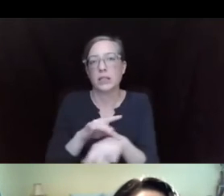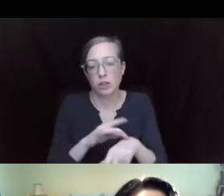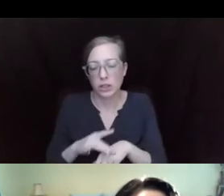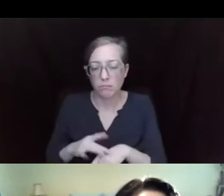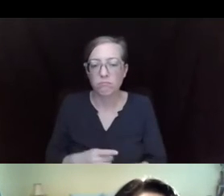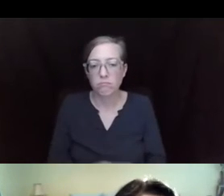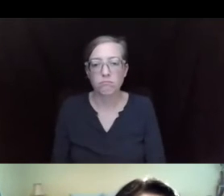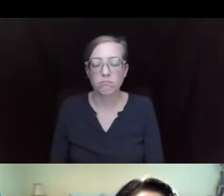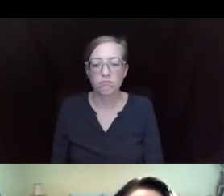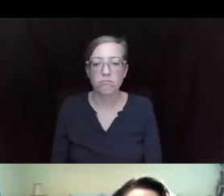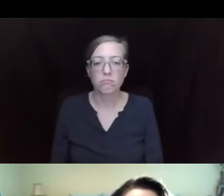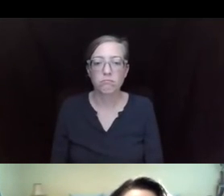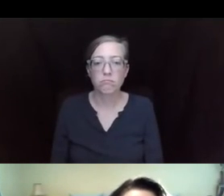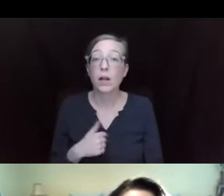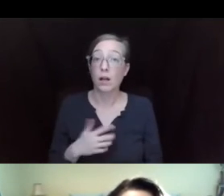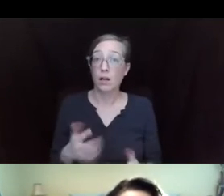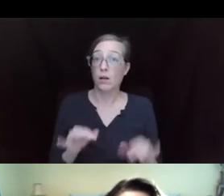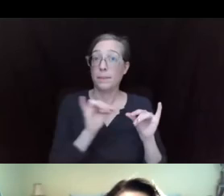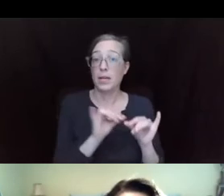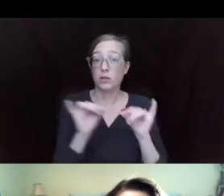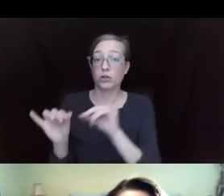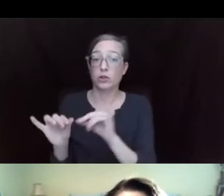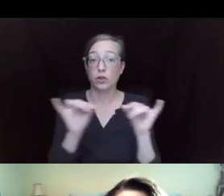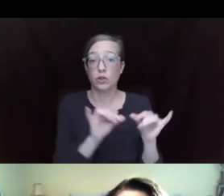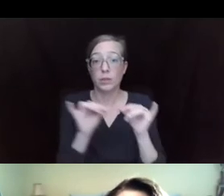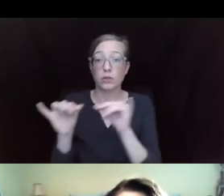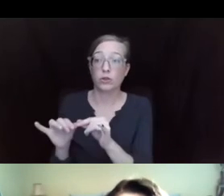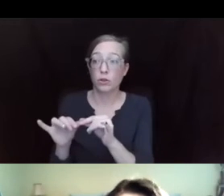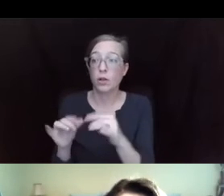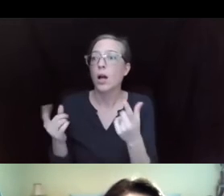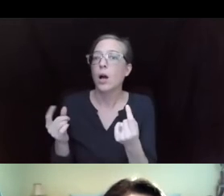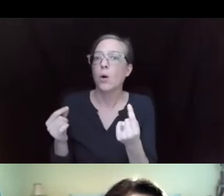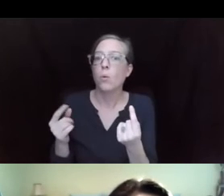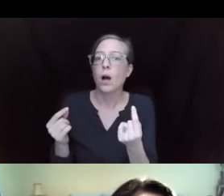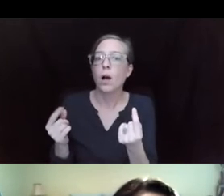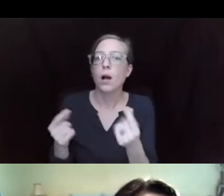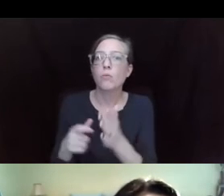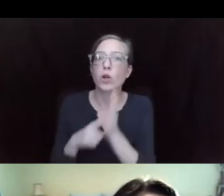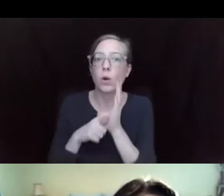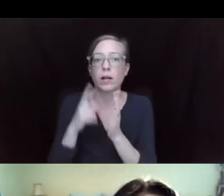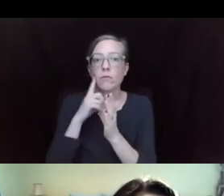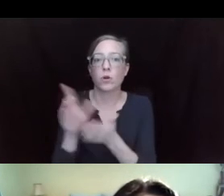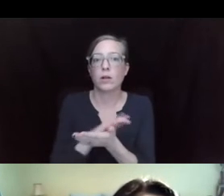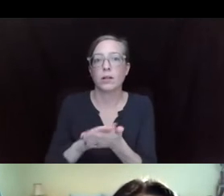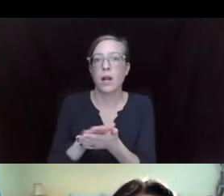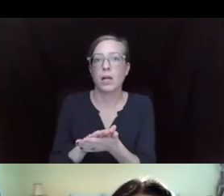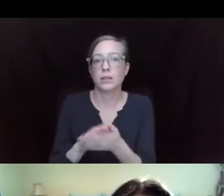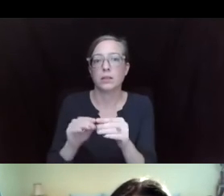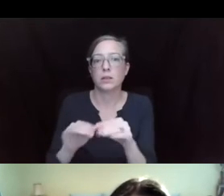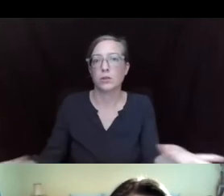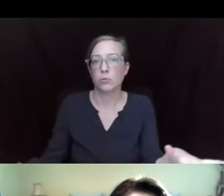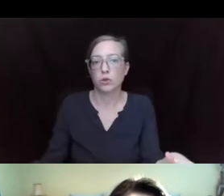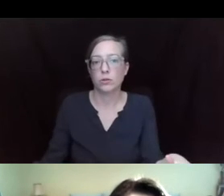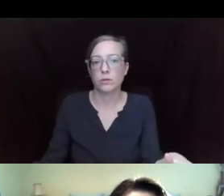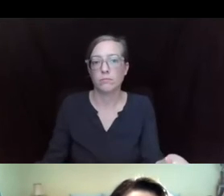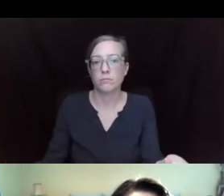And we measured what was the voltage required for us to have a nice band of trapping. And you can see the different voltage for different